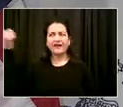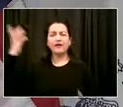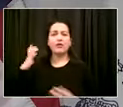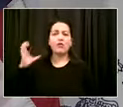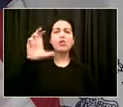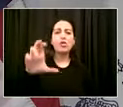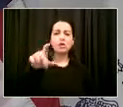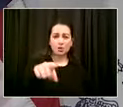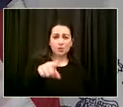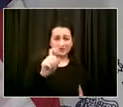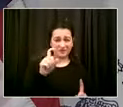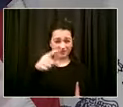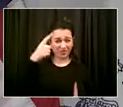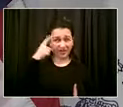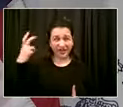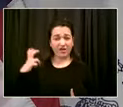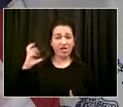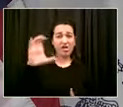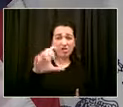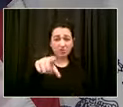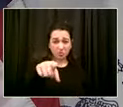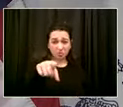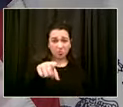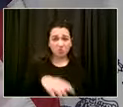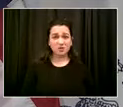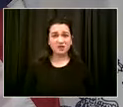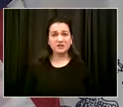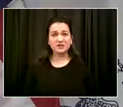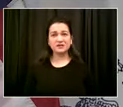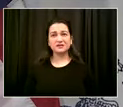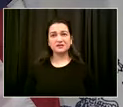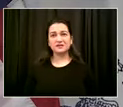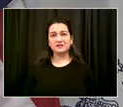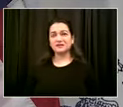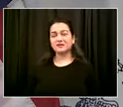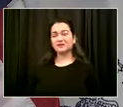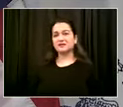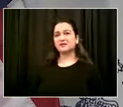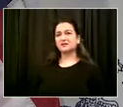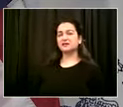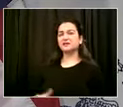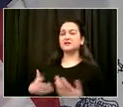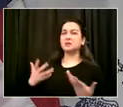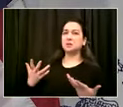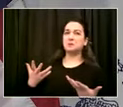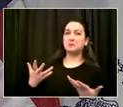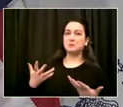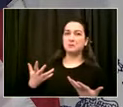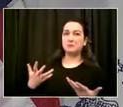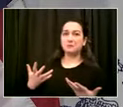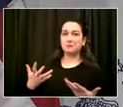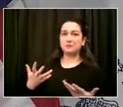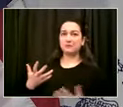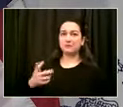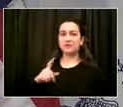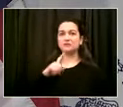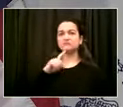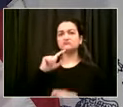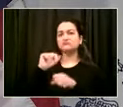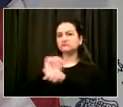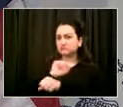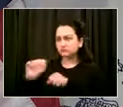reduced arrest greatly while keeping the city safe. We reduced mass incarceration, body cameras on all our officers, retrained our entire police